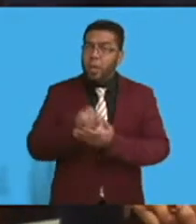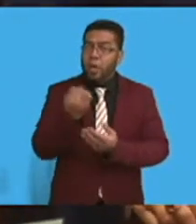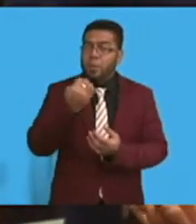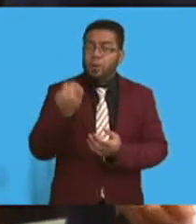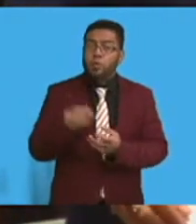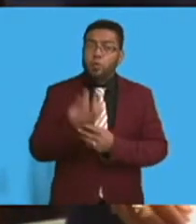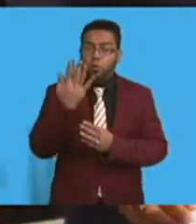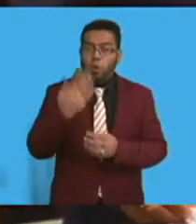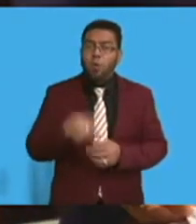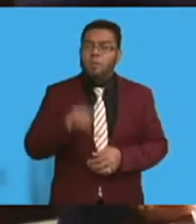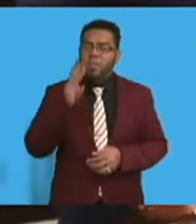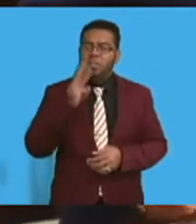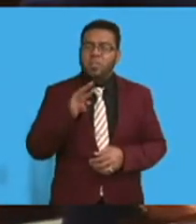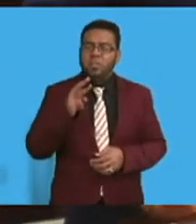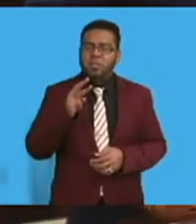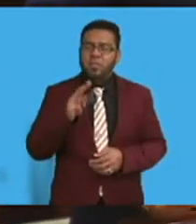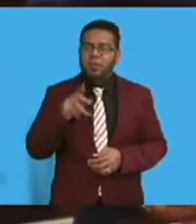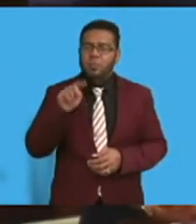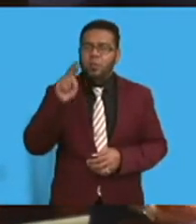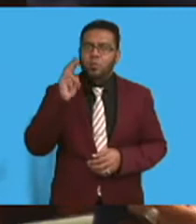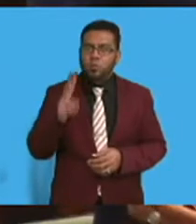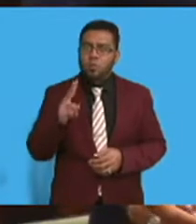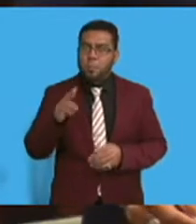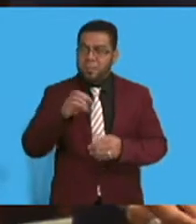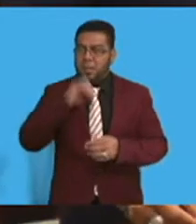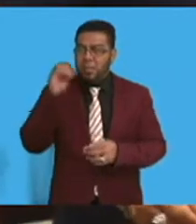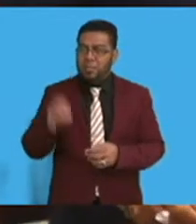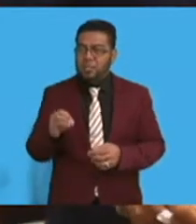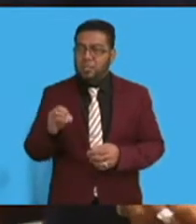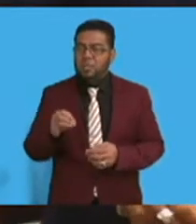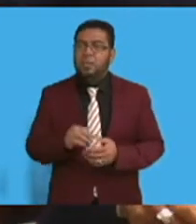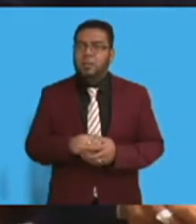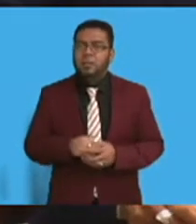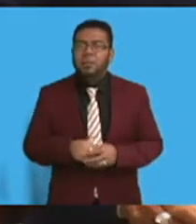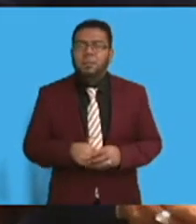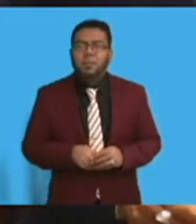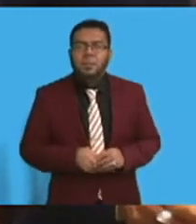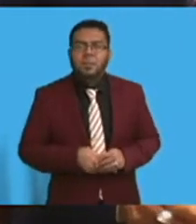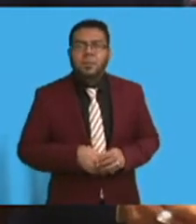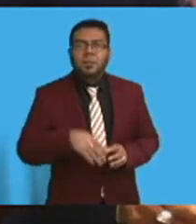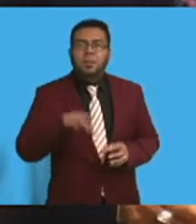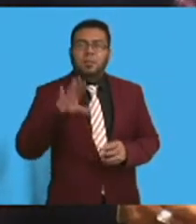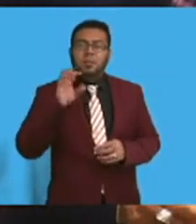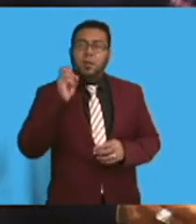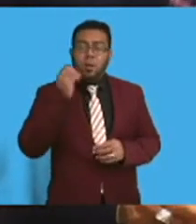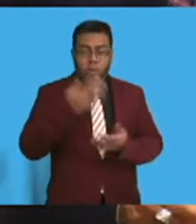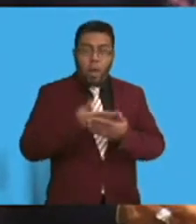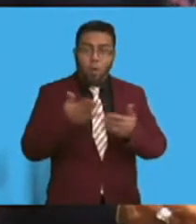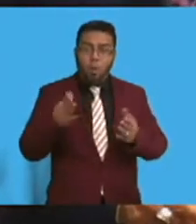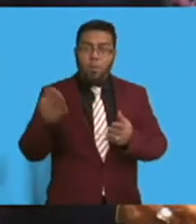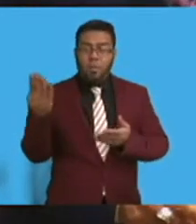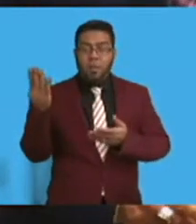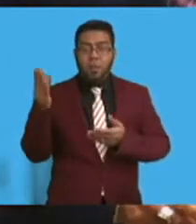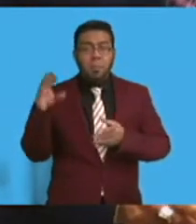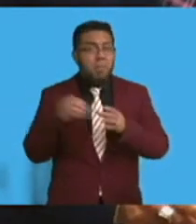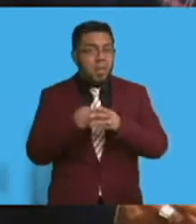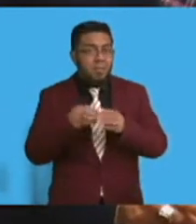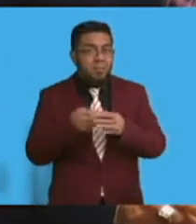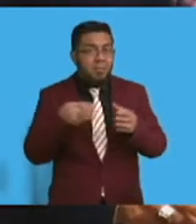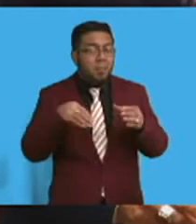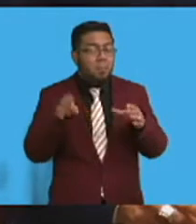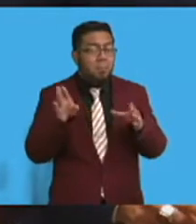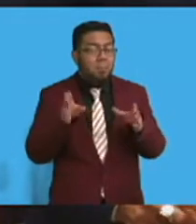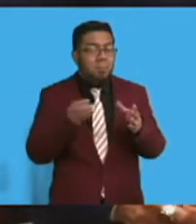this year. Our unemployment stands at a 20-year low, and our foreign reserves, sitting at about $2.2 billion, are